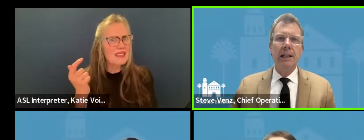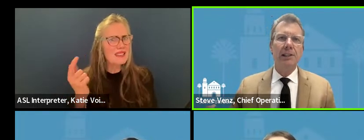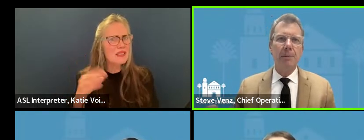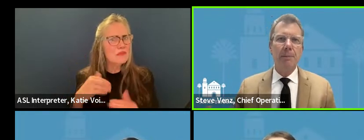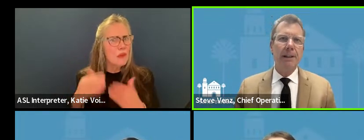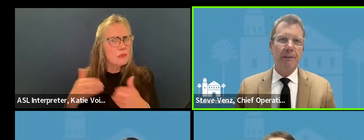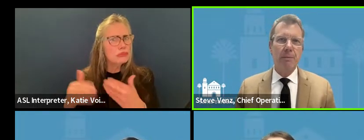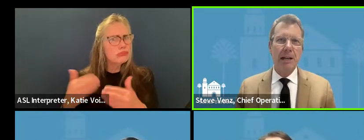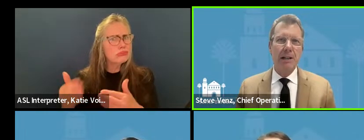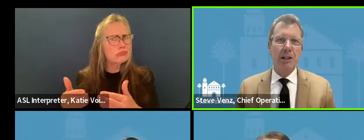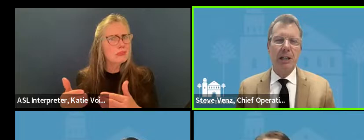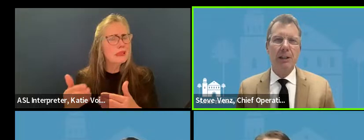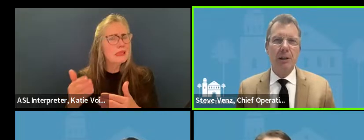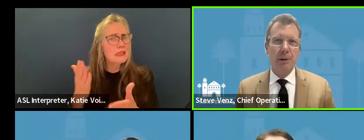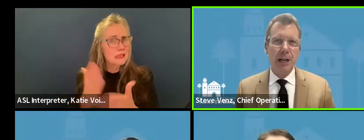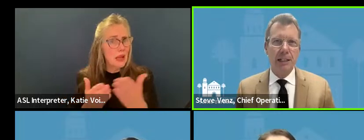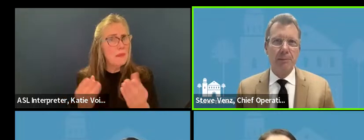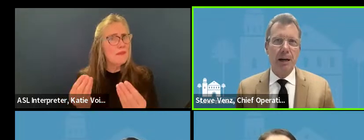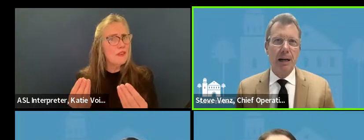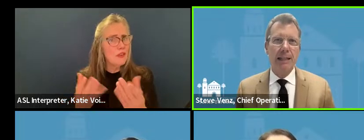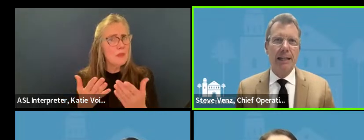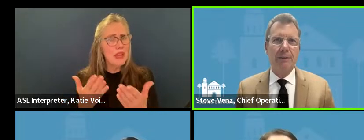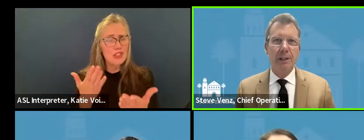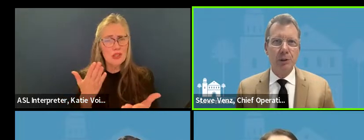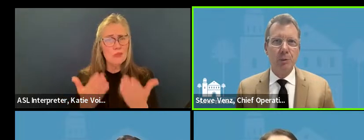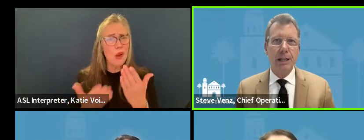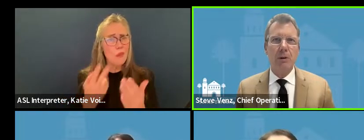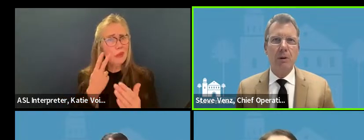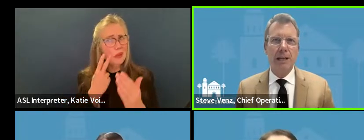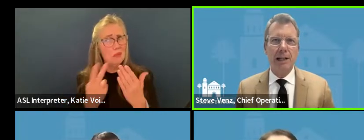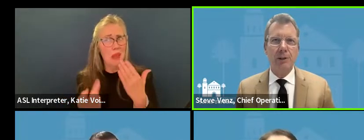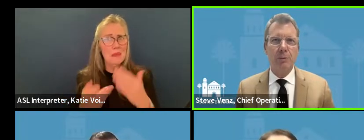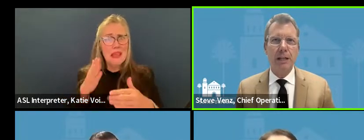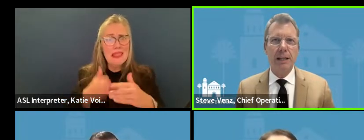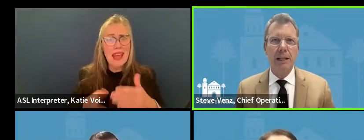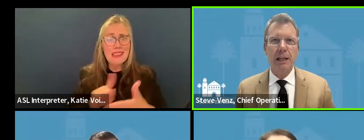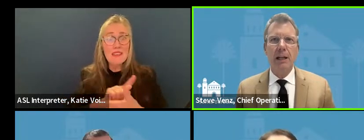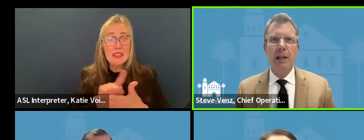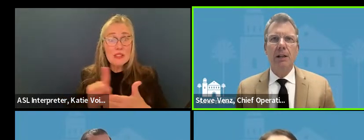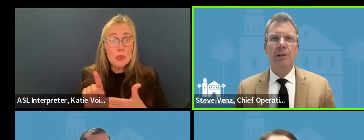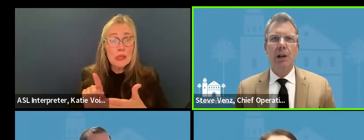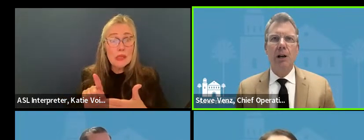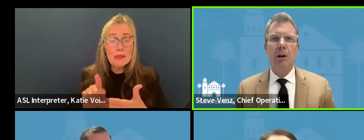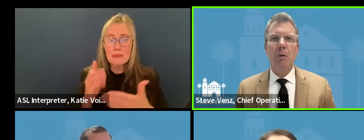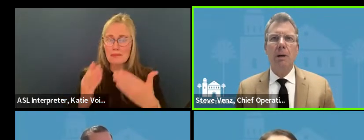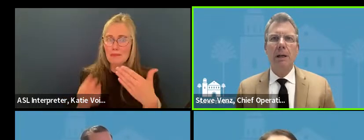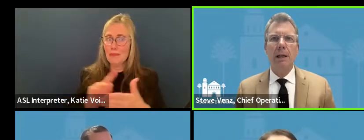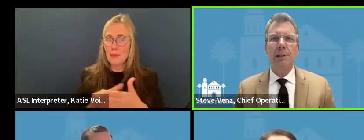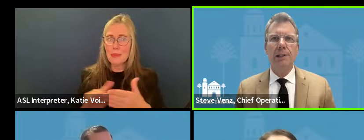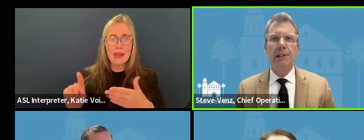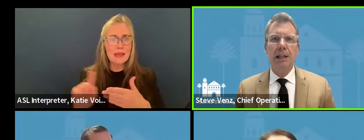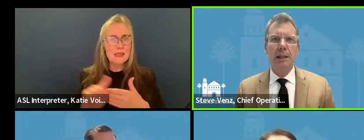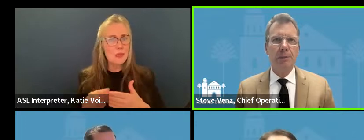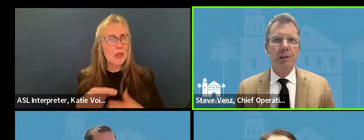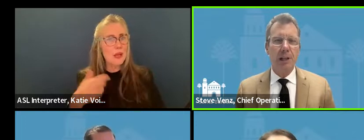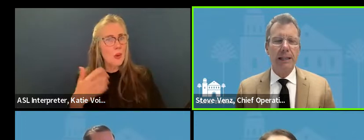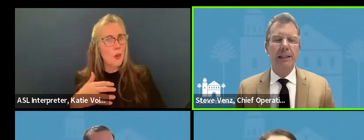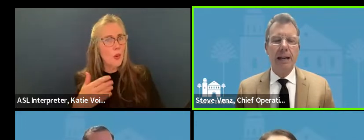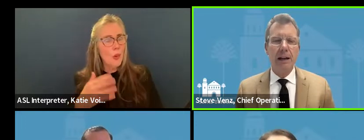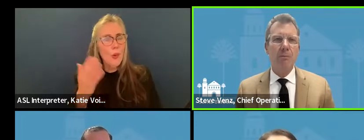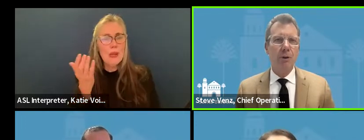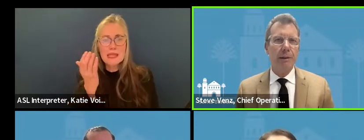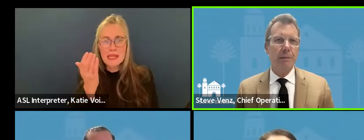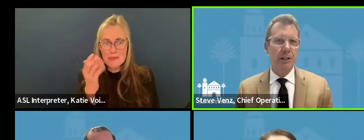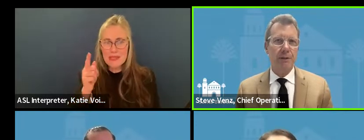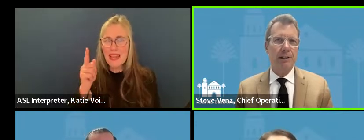getting some of the information they're projecting by the end of this week or next week. So it seems like